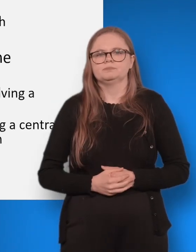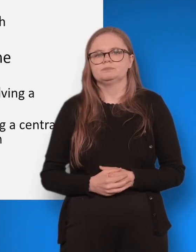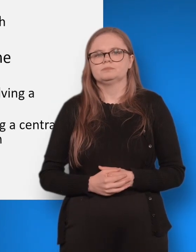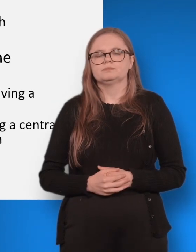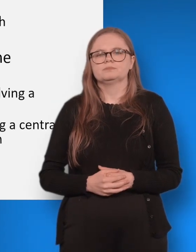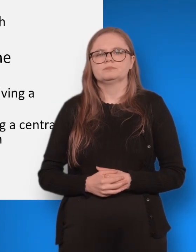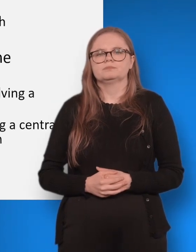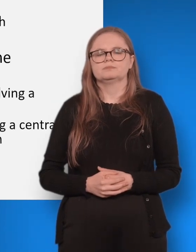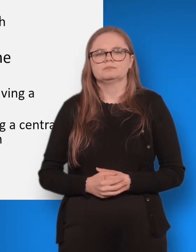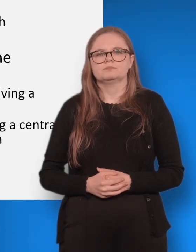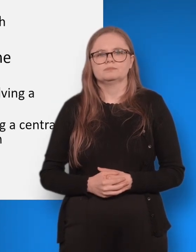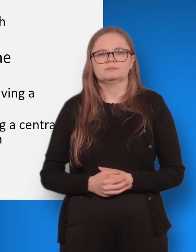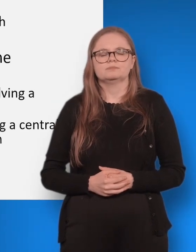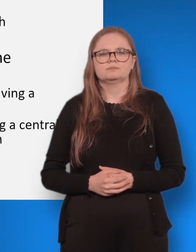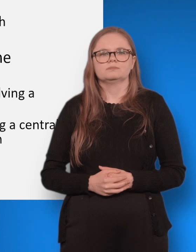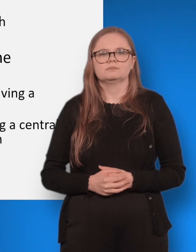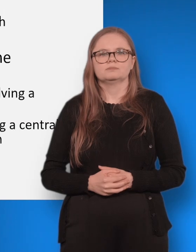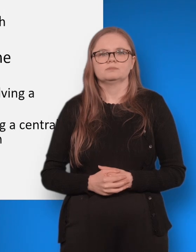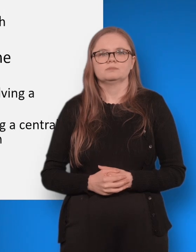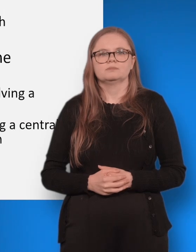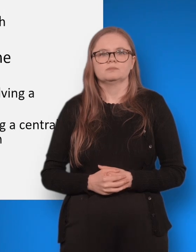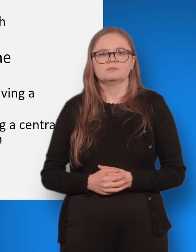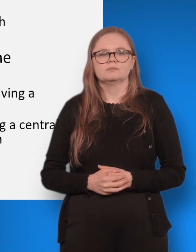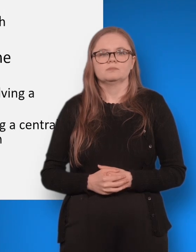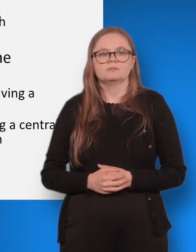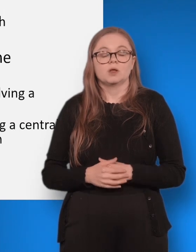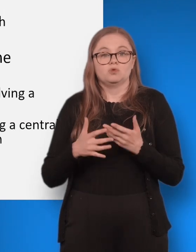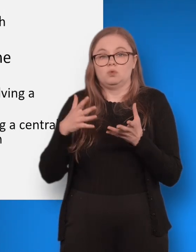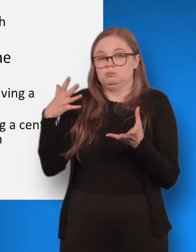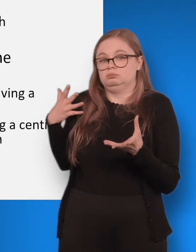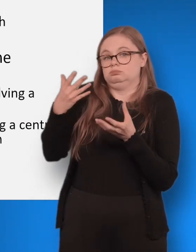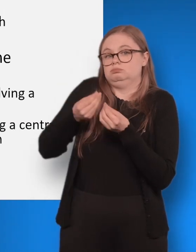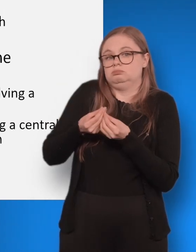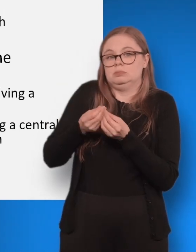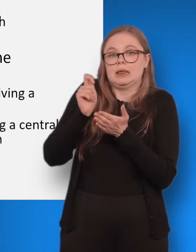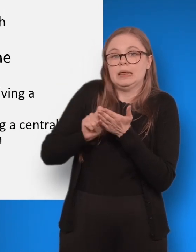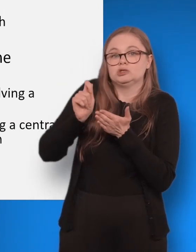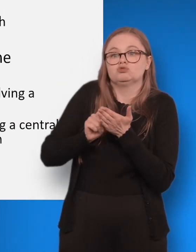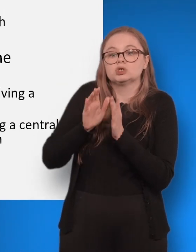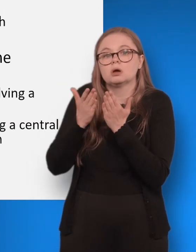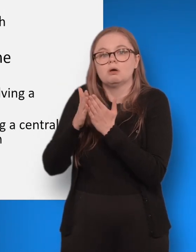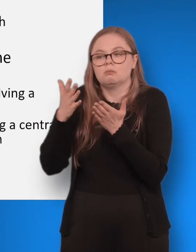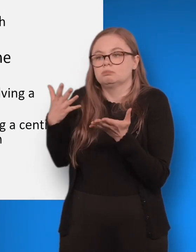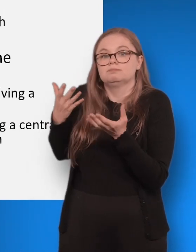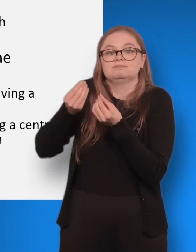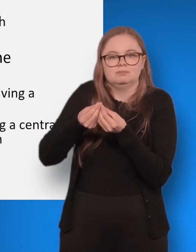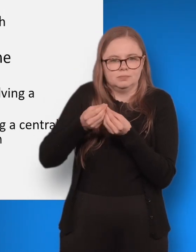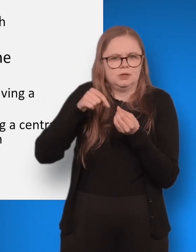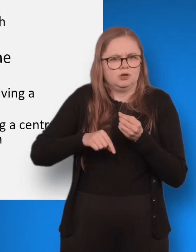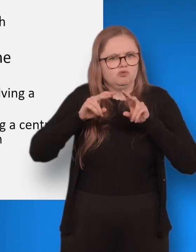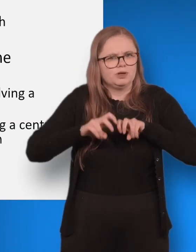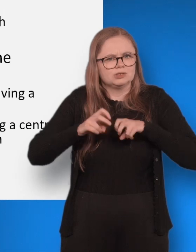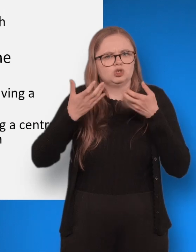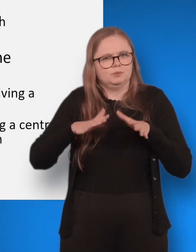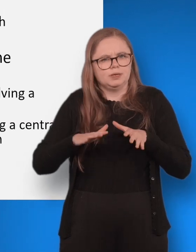So building on everything within the literature, this study had two